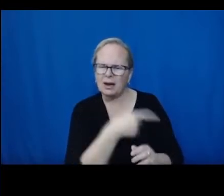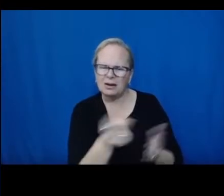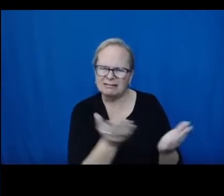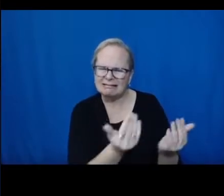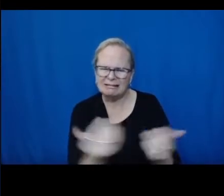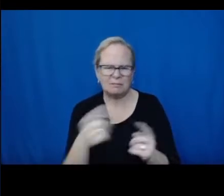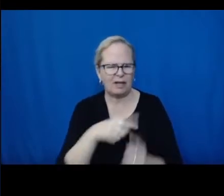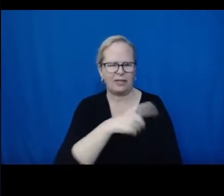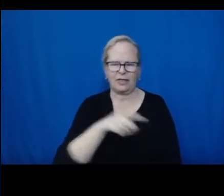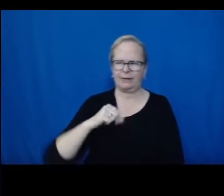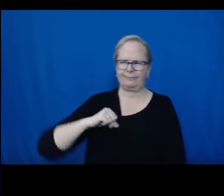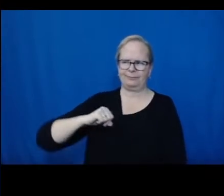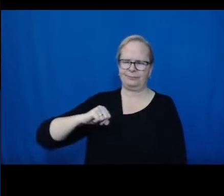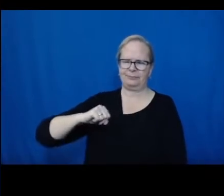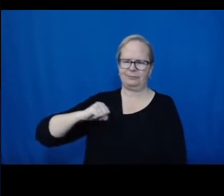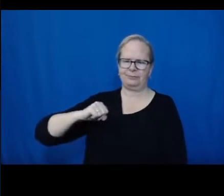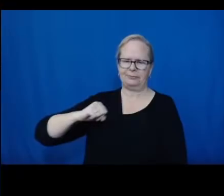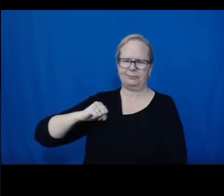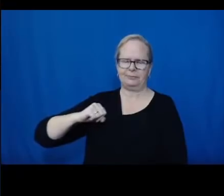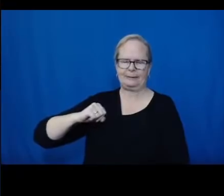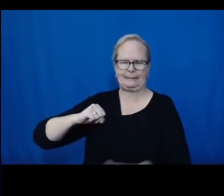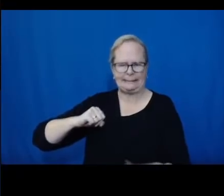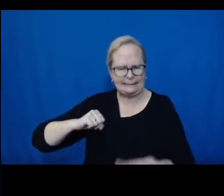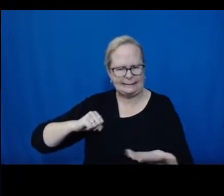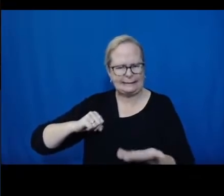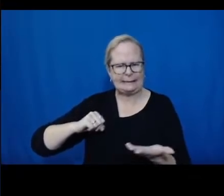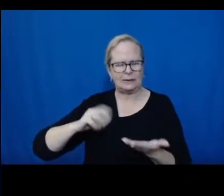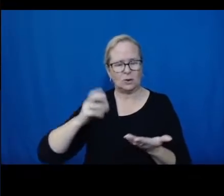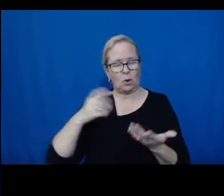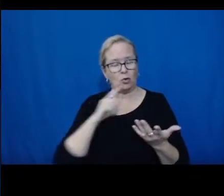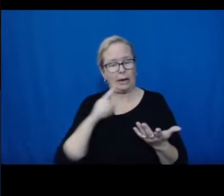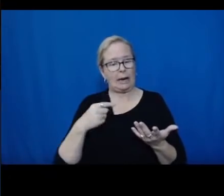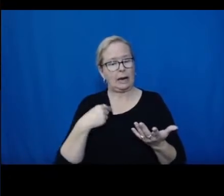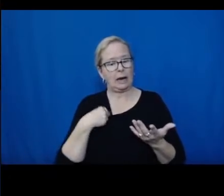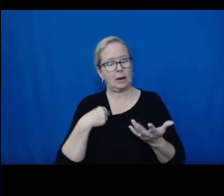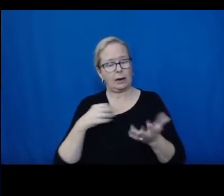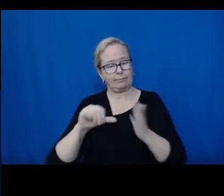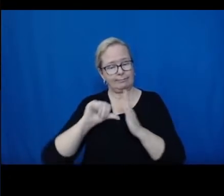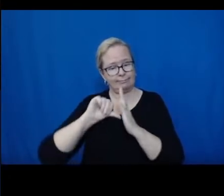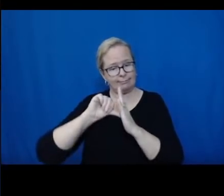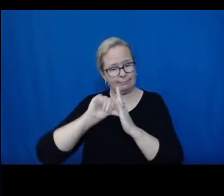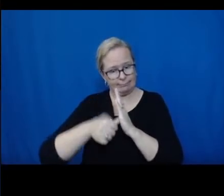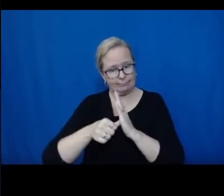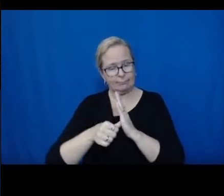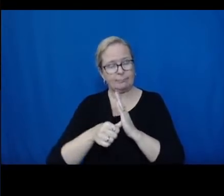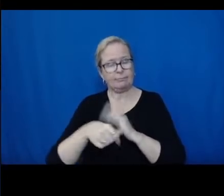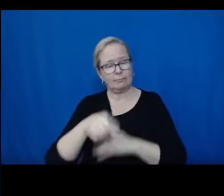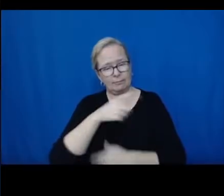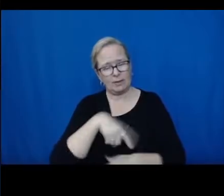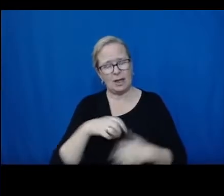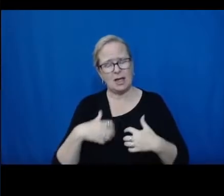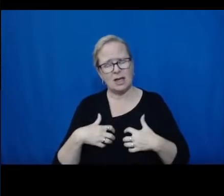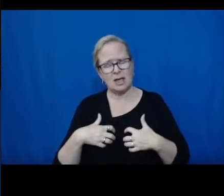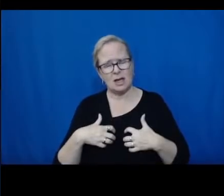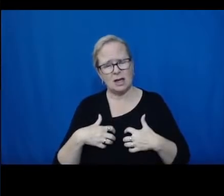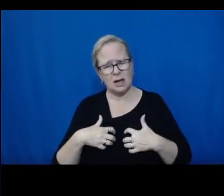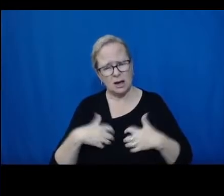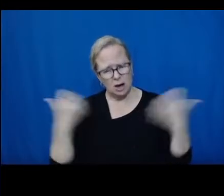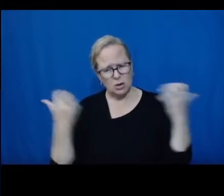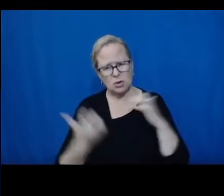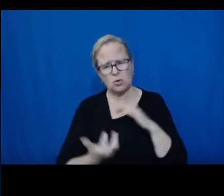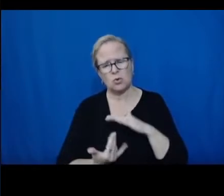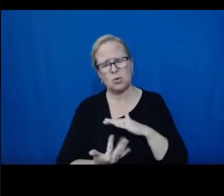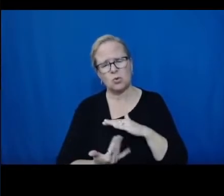reduced rates in that. But one of the things I wanted to highlight is that there's all that anger, but in most of our rural